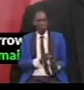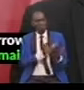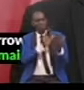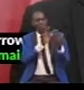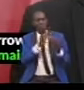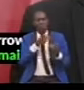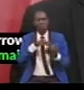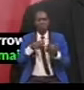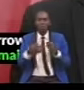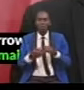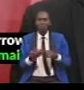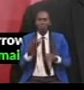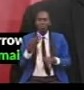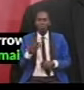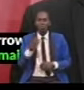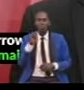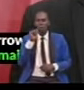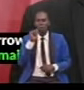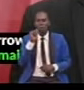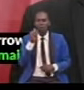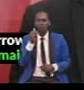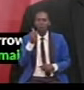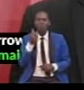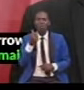The problems of